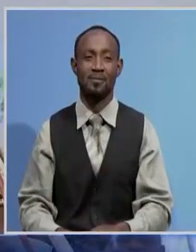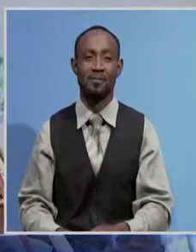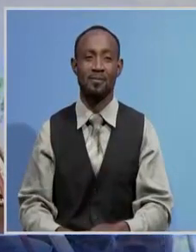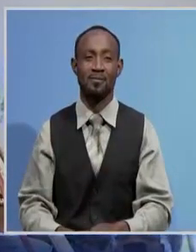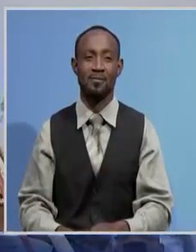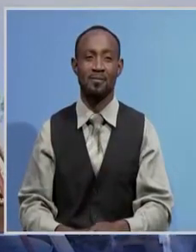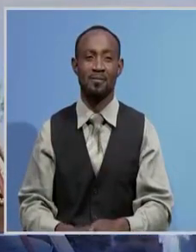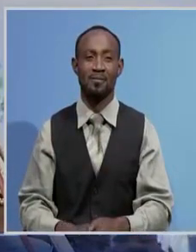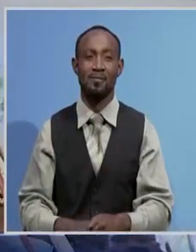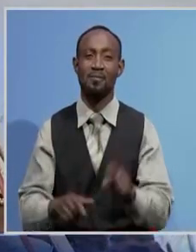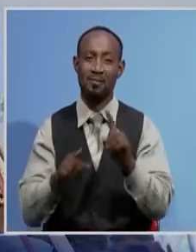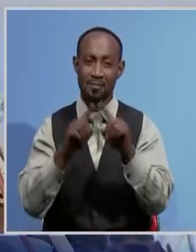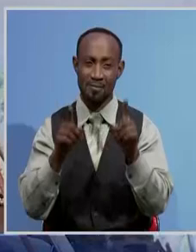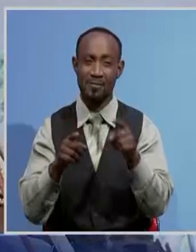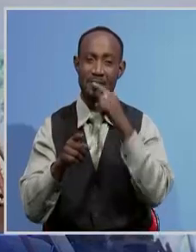Zambia.